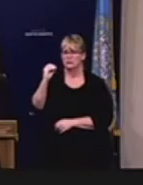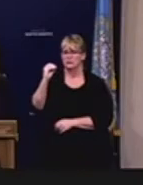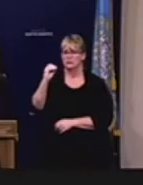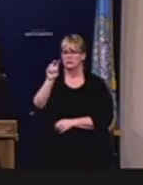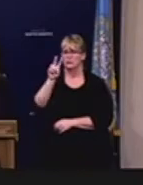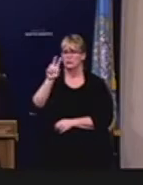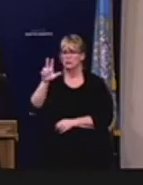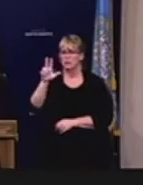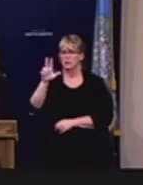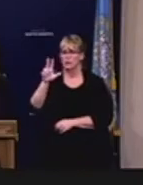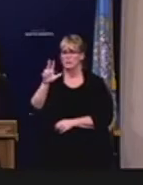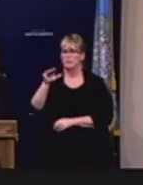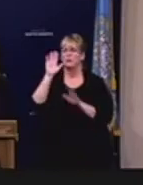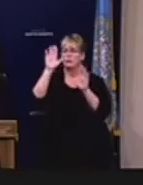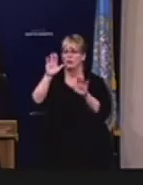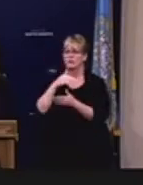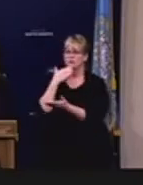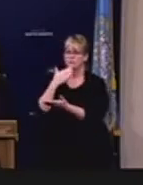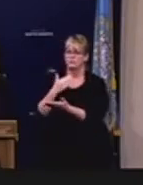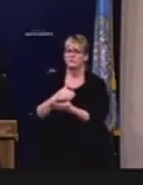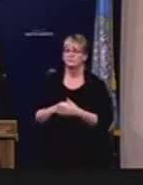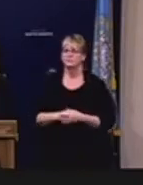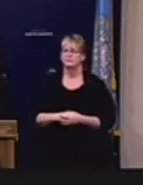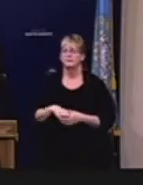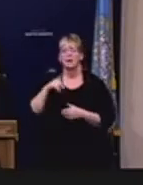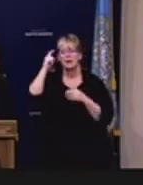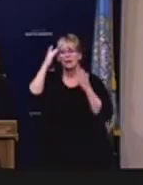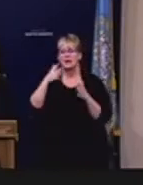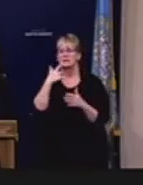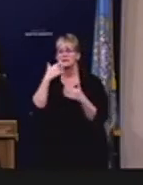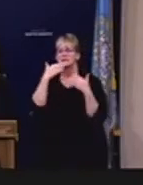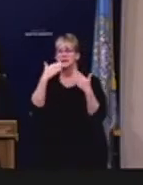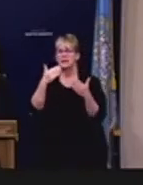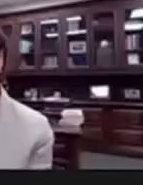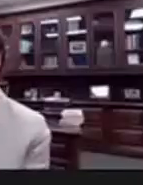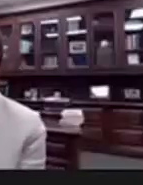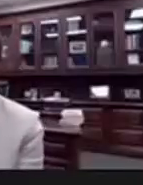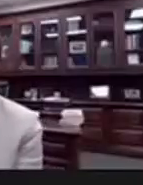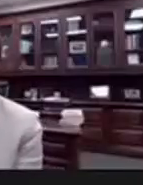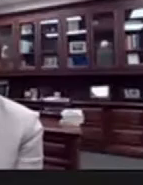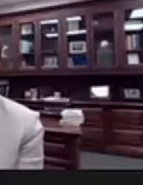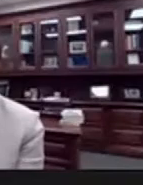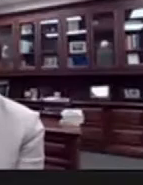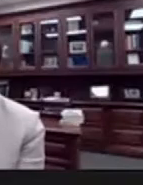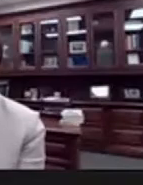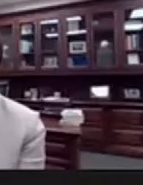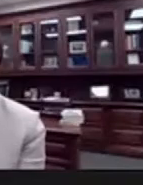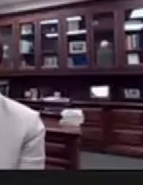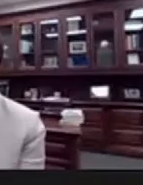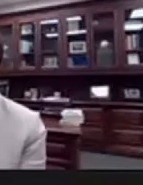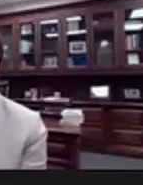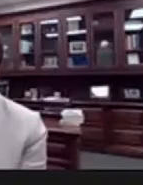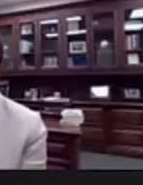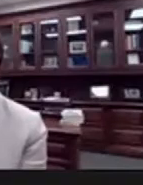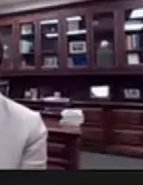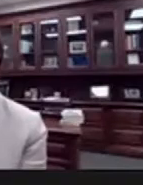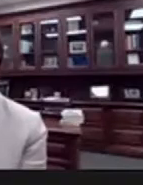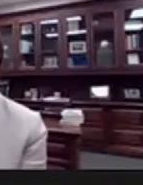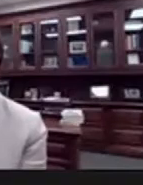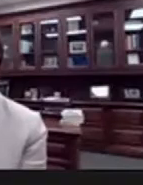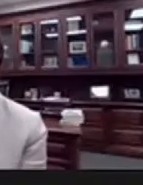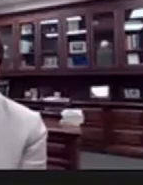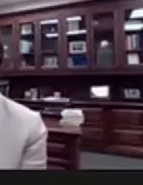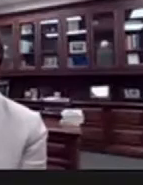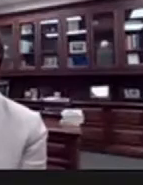605-312-6023. Wonderful. Well, thank you so much, Dr. Suttle, and to Sanford Research for your continued commitment to